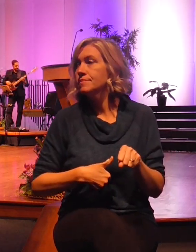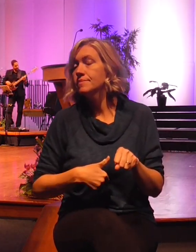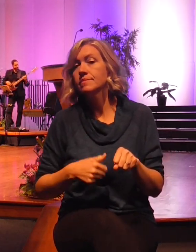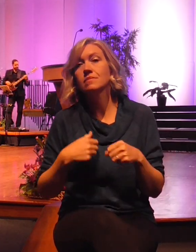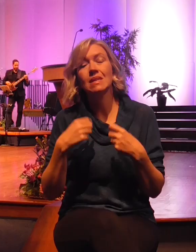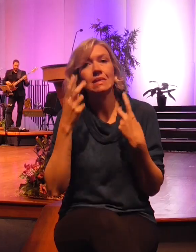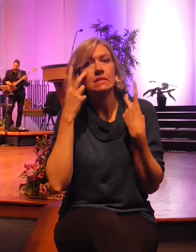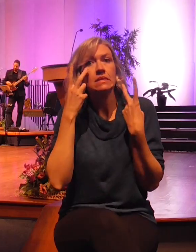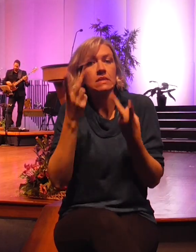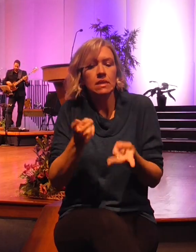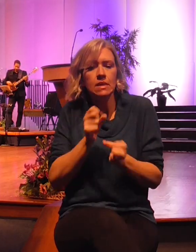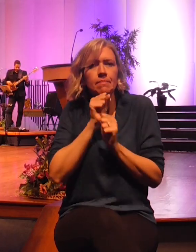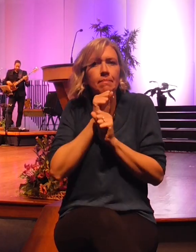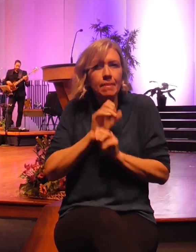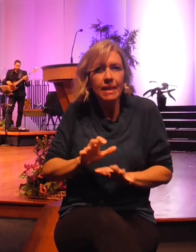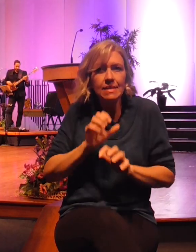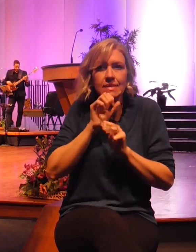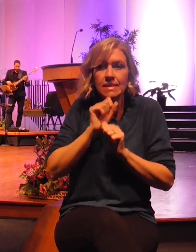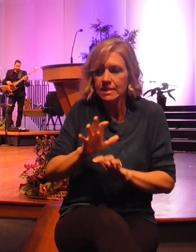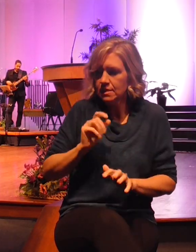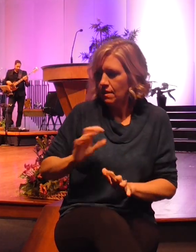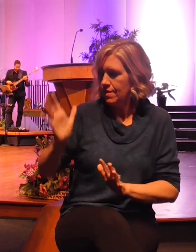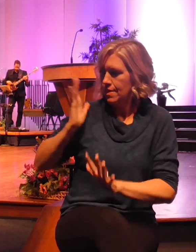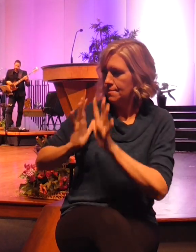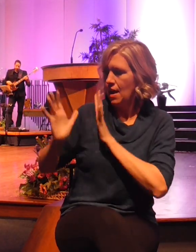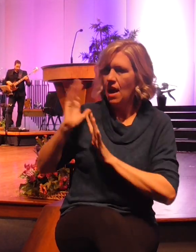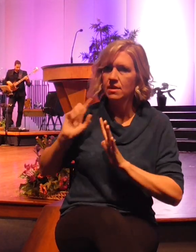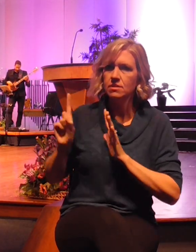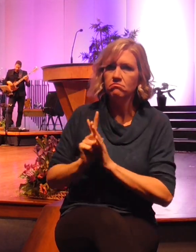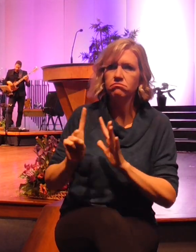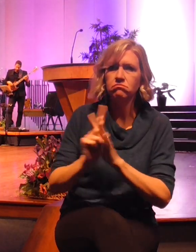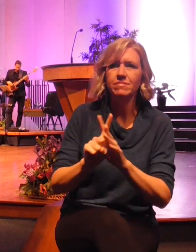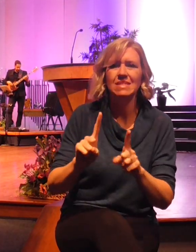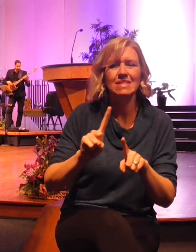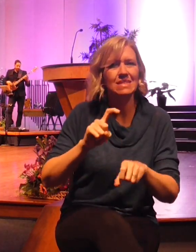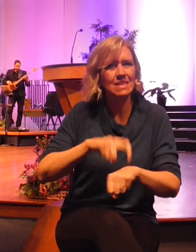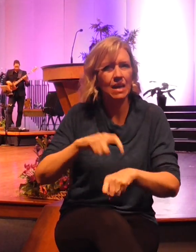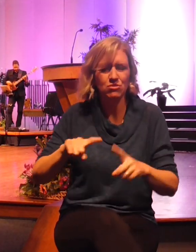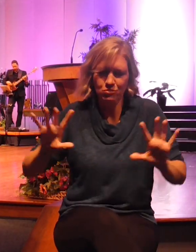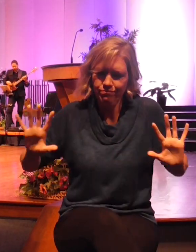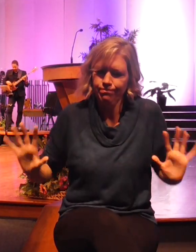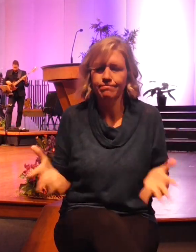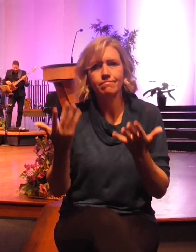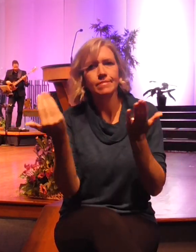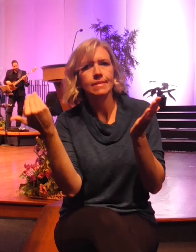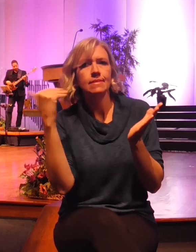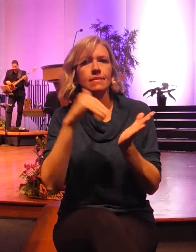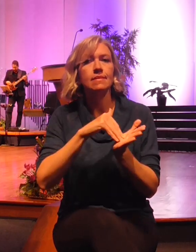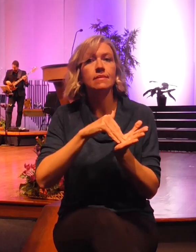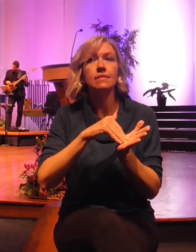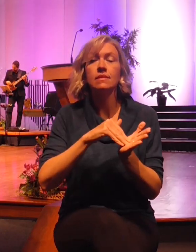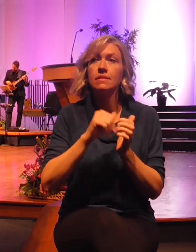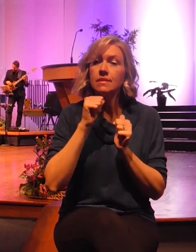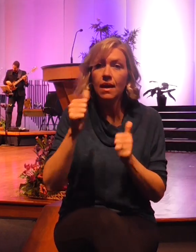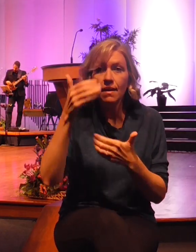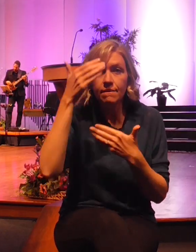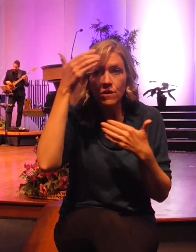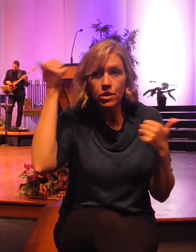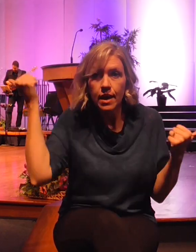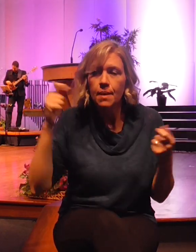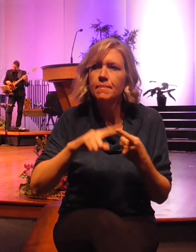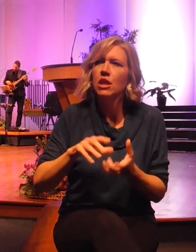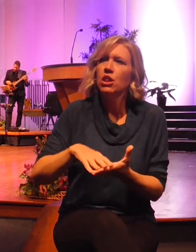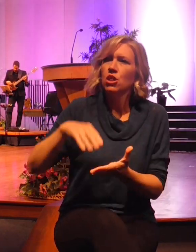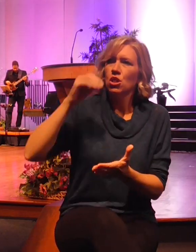The blessings of the past, oh, it's time to requalify. Let's not forget, but learn